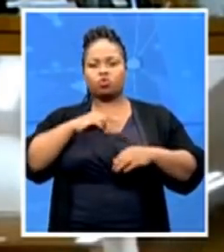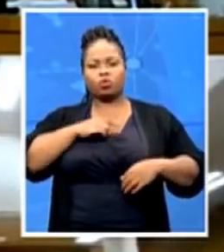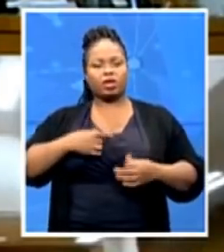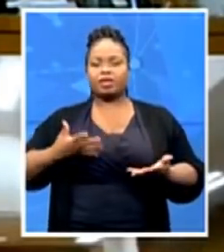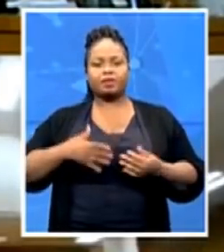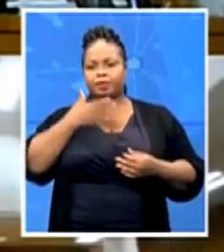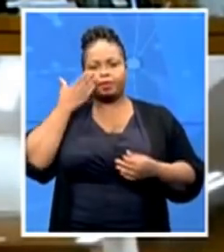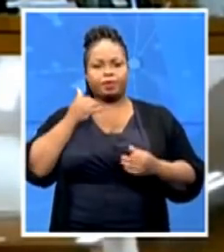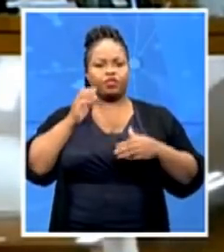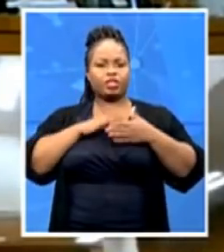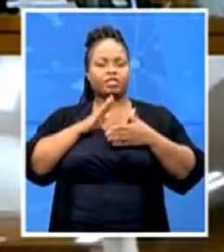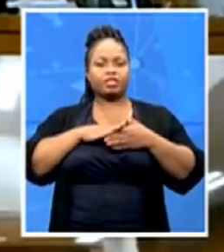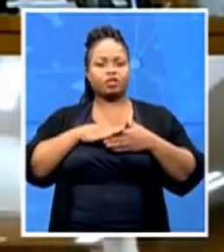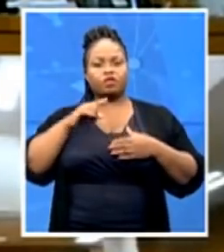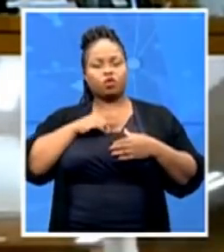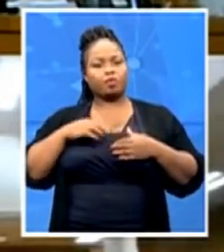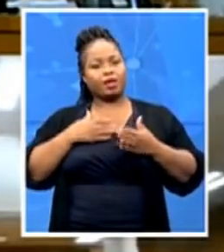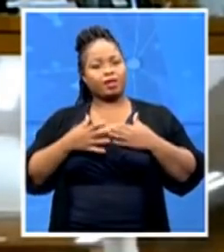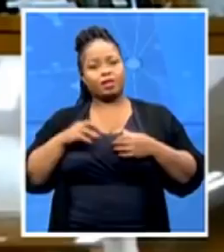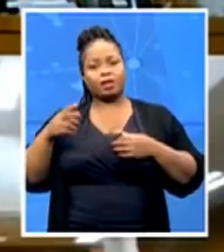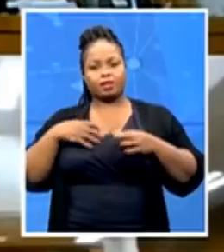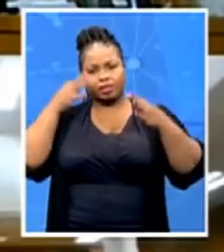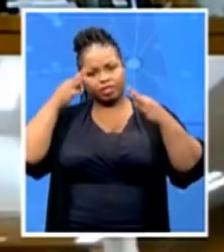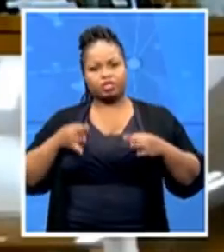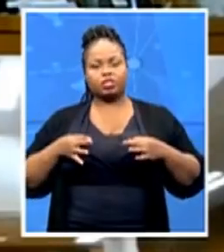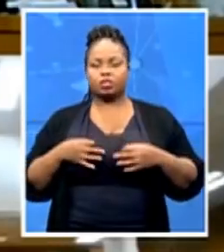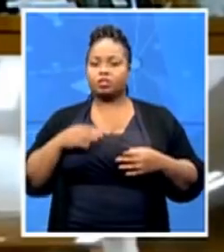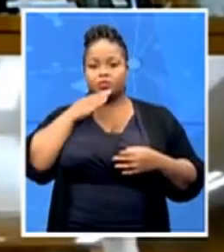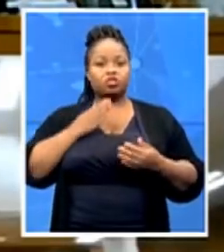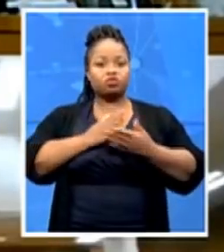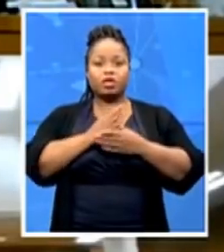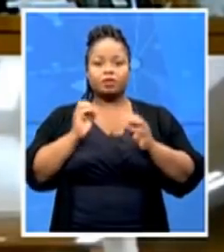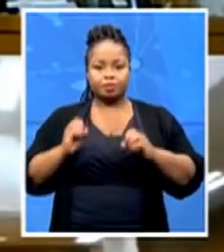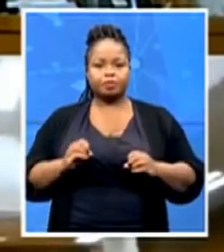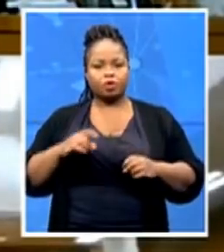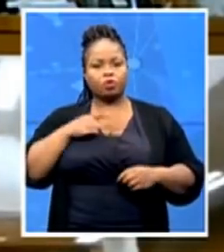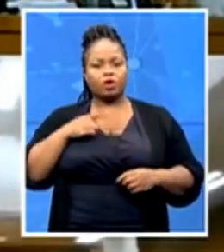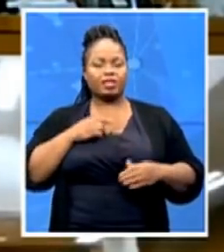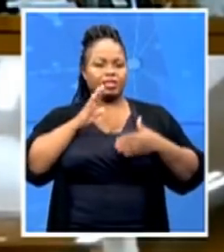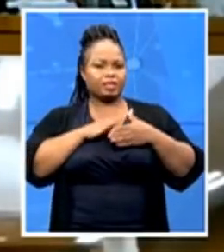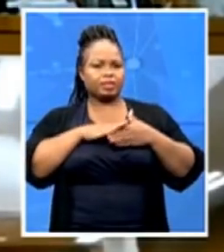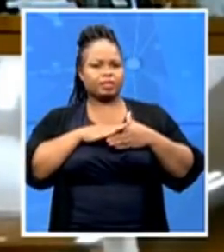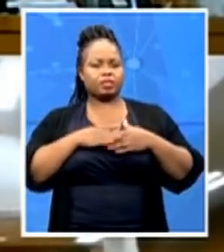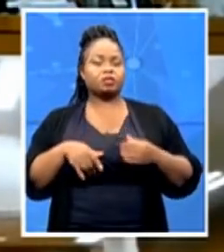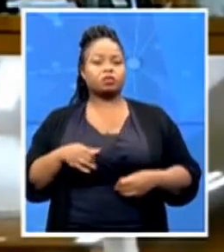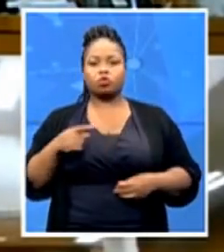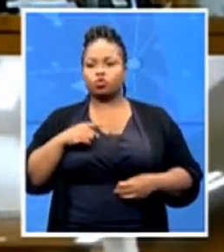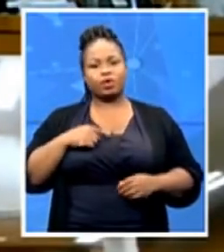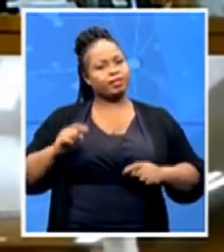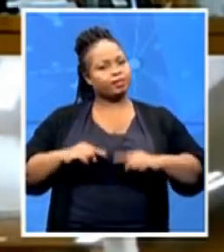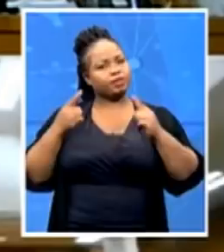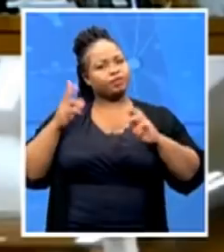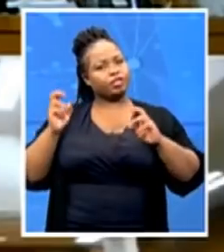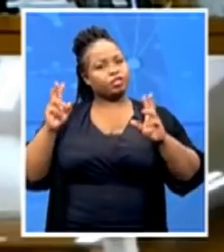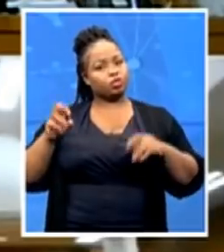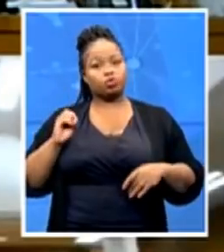decisions. This is no right to reasons contemporaneously at the time. Quite a different matter whether the decision can be justified, of